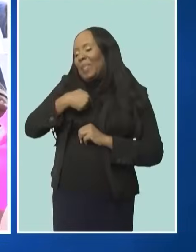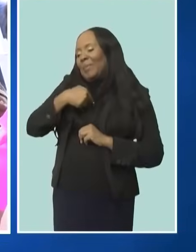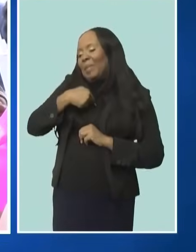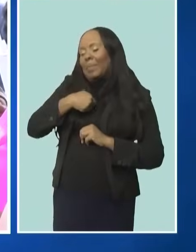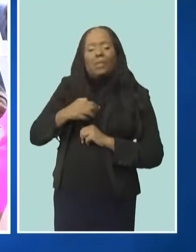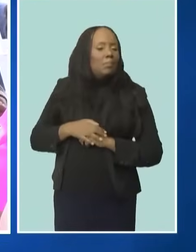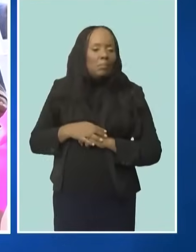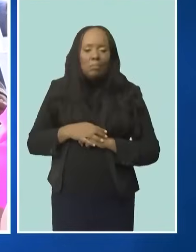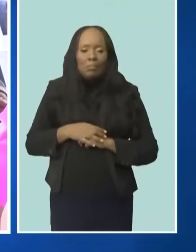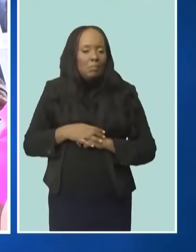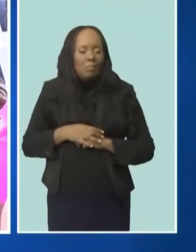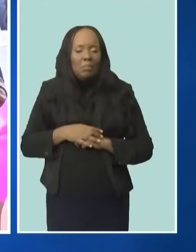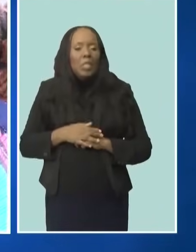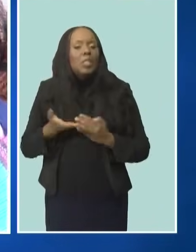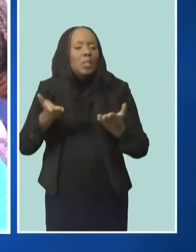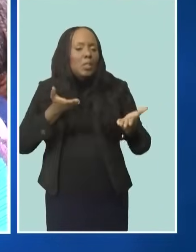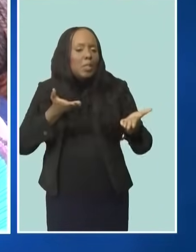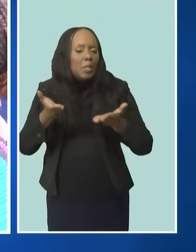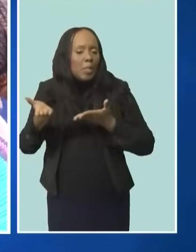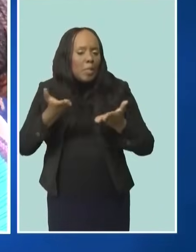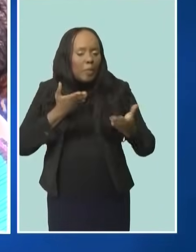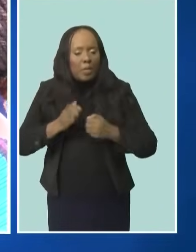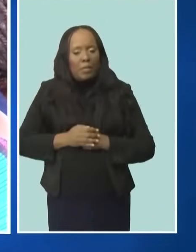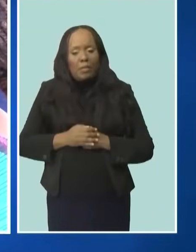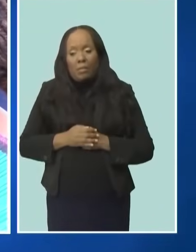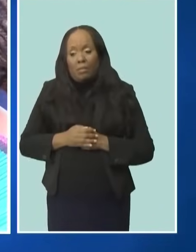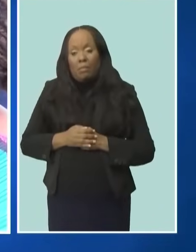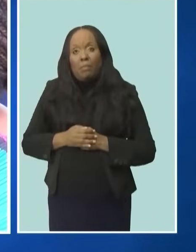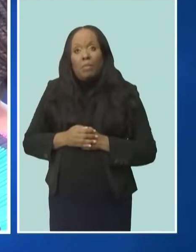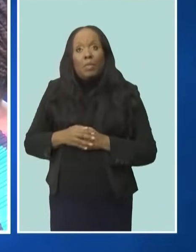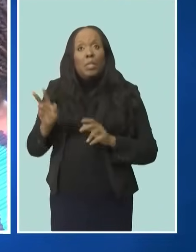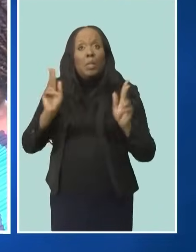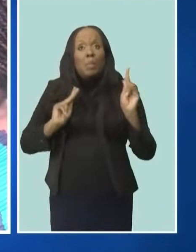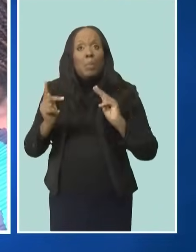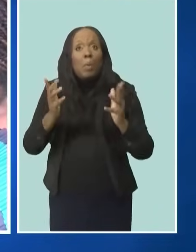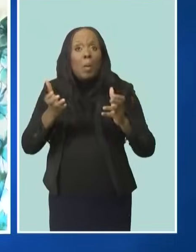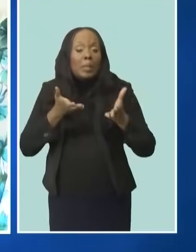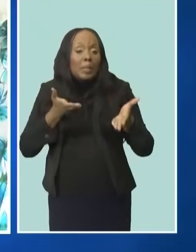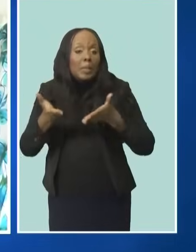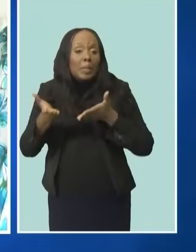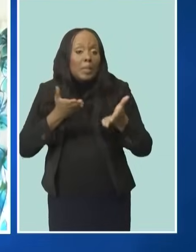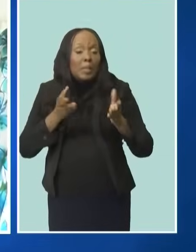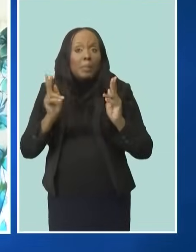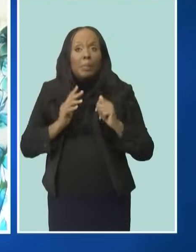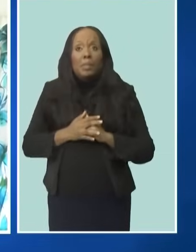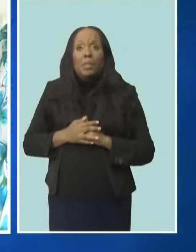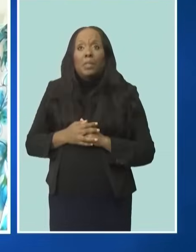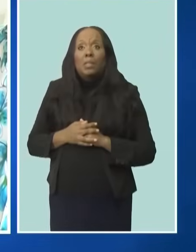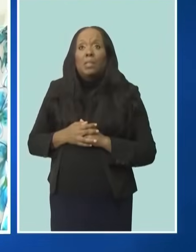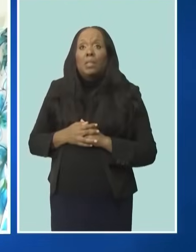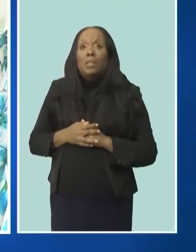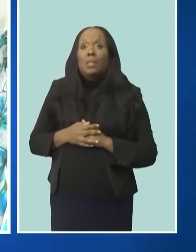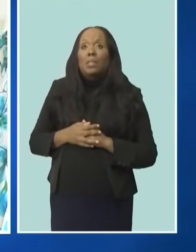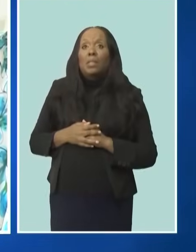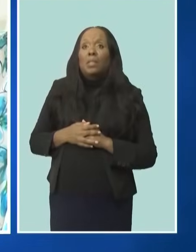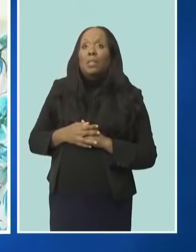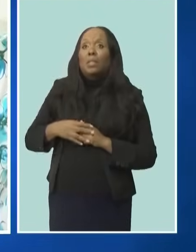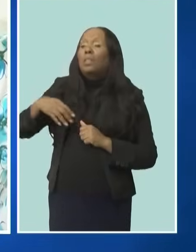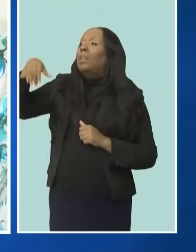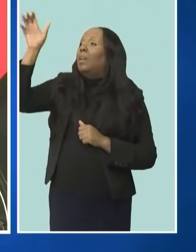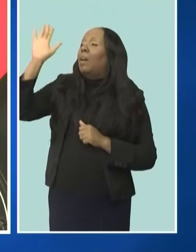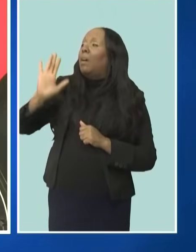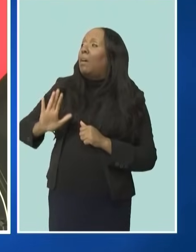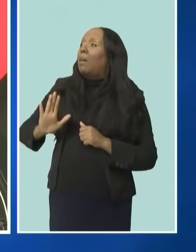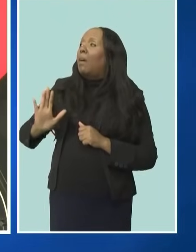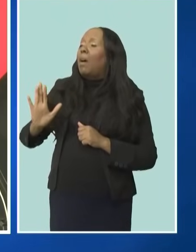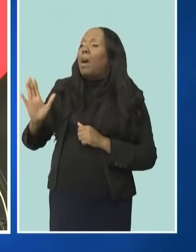was about doing the skills that they would have acquired from the father and just amplifying it to a stage where it impacted